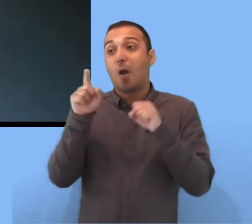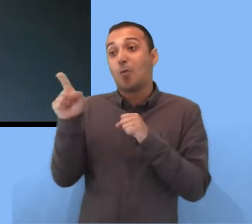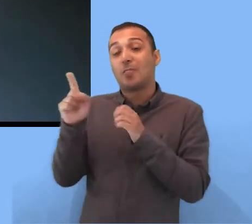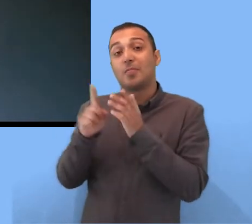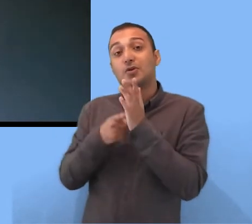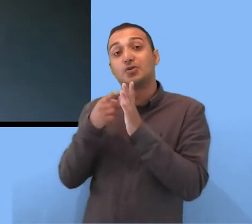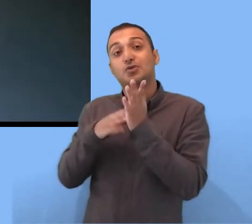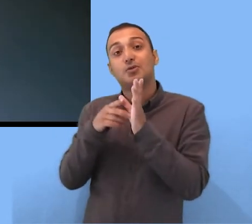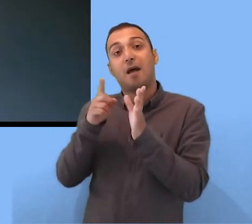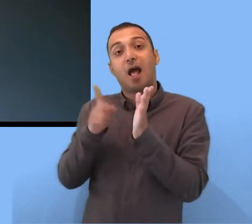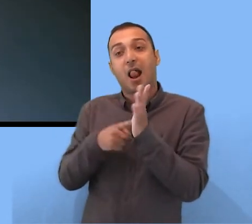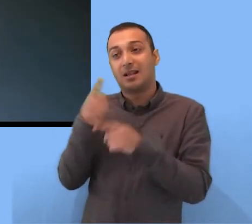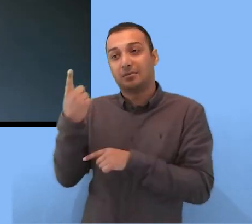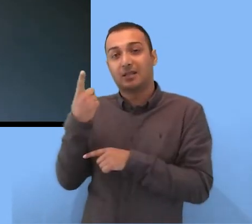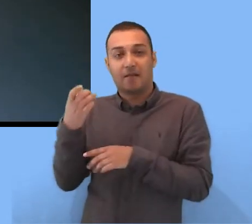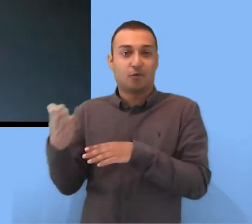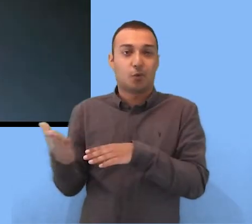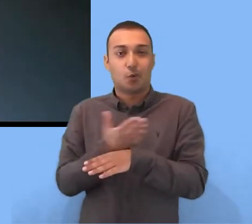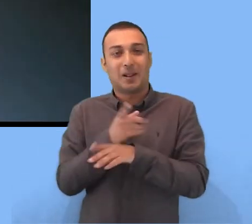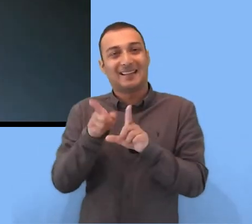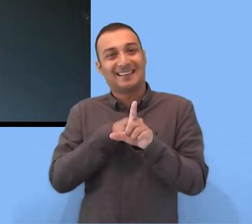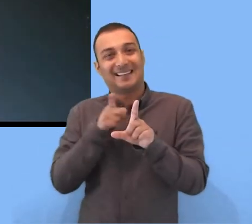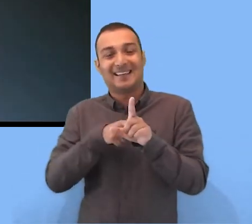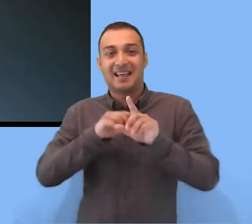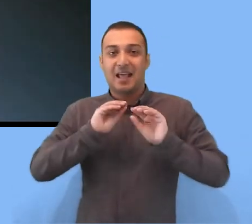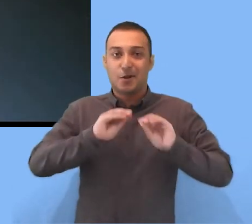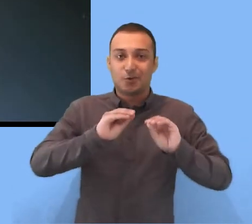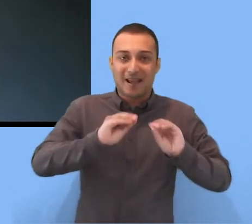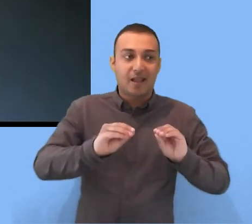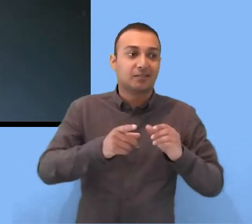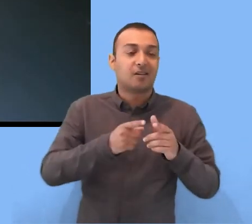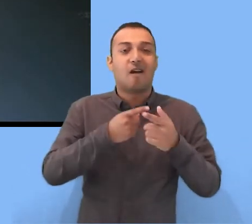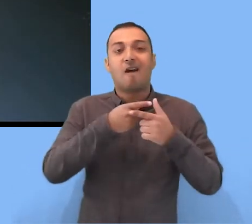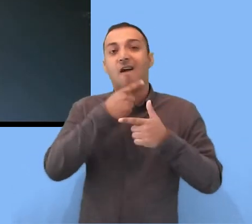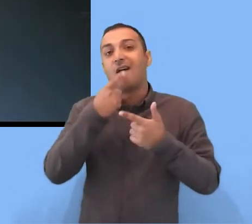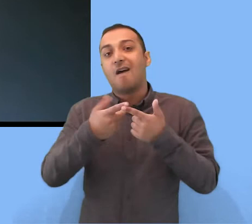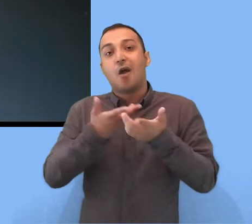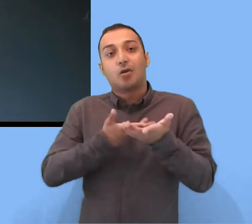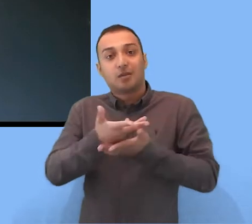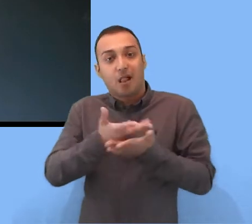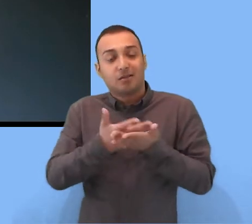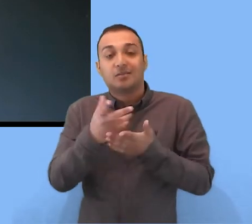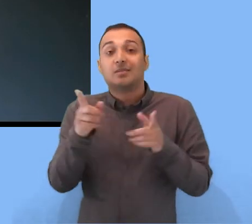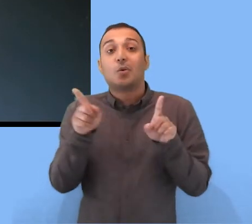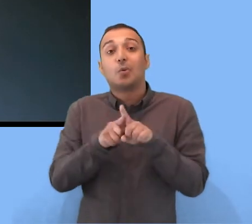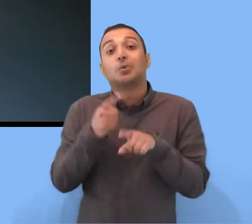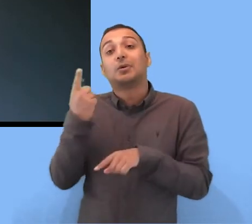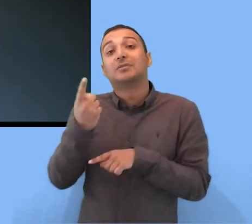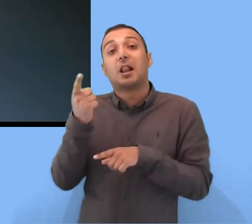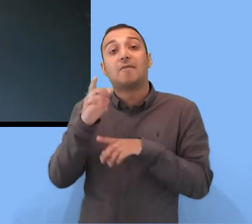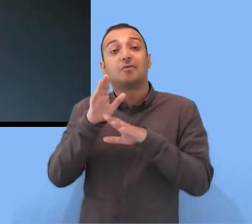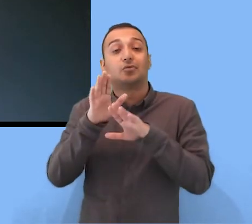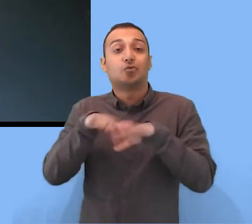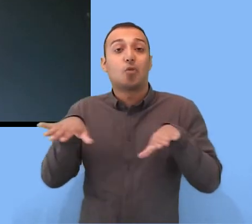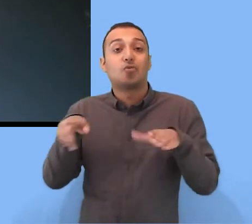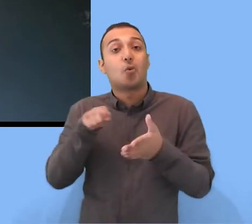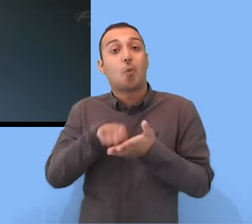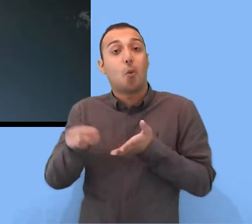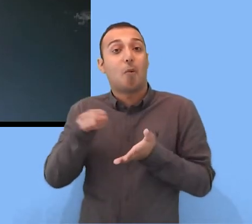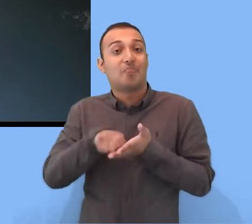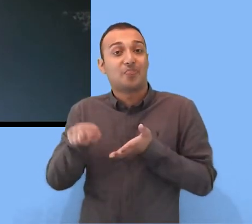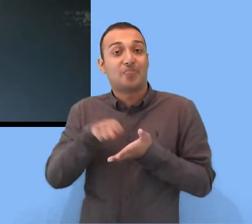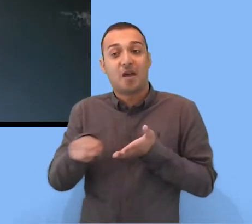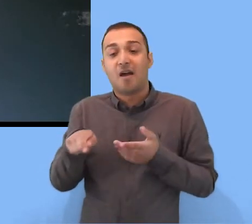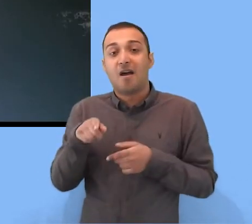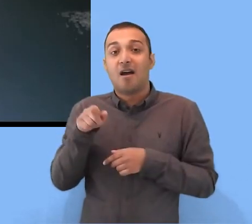Jamel. He's an early years educator, consultant and children's author. And he might not look like it, but he's been